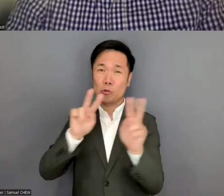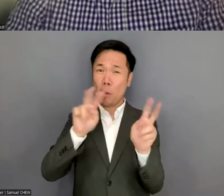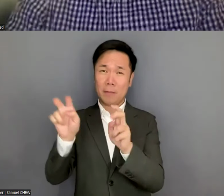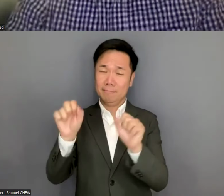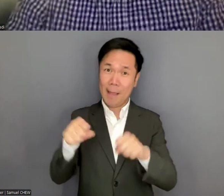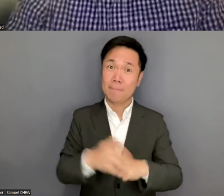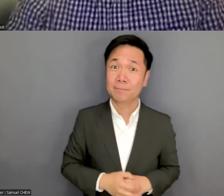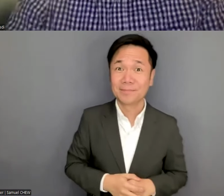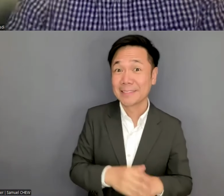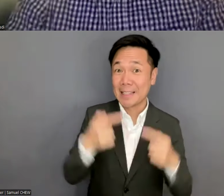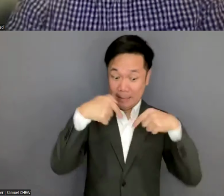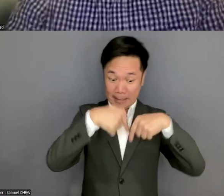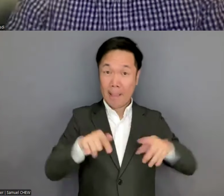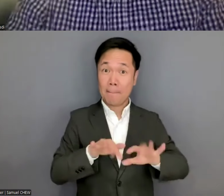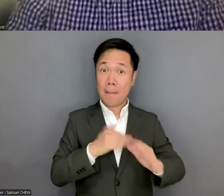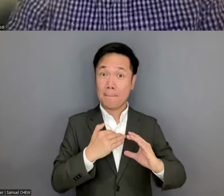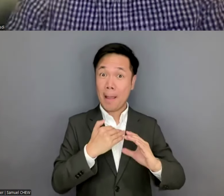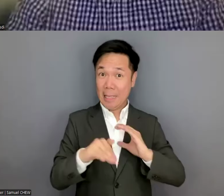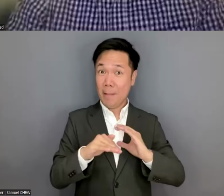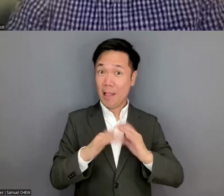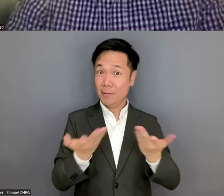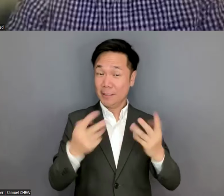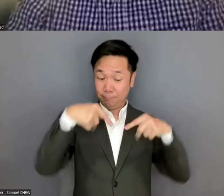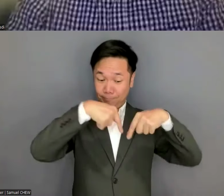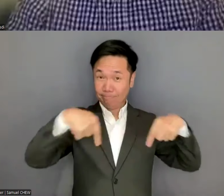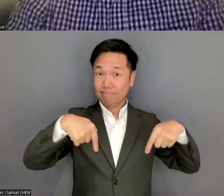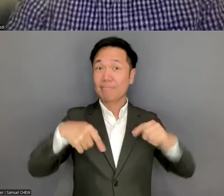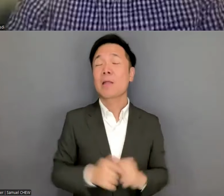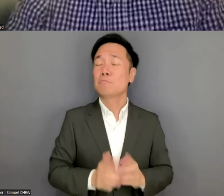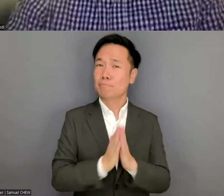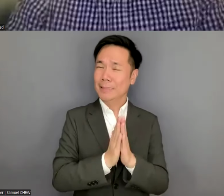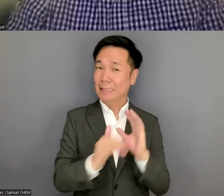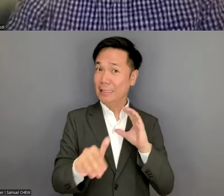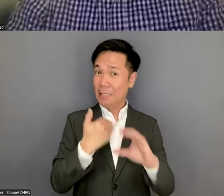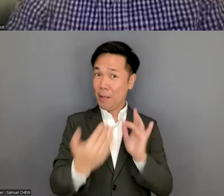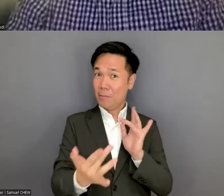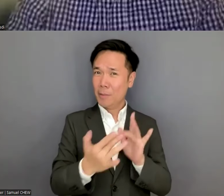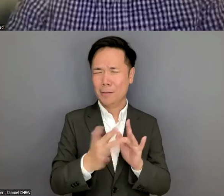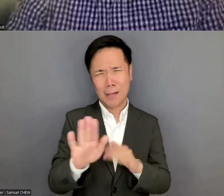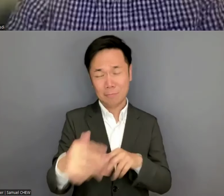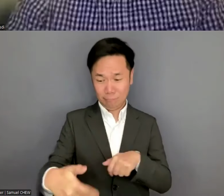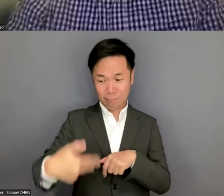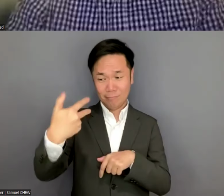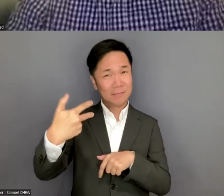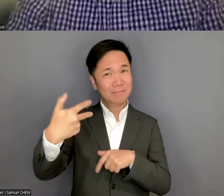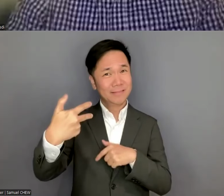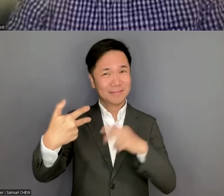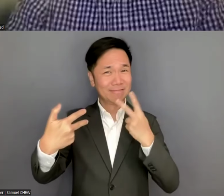my infos here in the chat box, and yeah, feel free to write me. I'm sorry you couldn't see me. I'm sorry. Bye